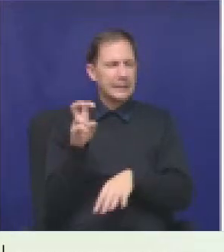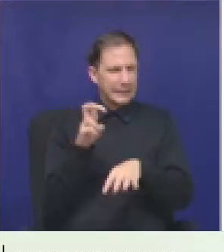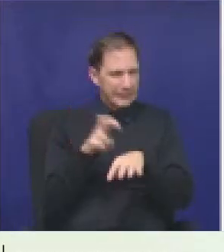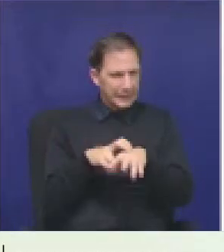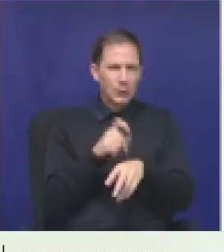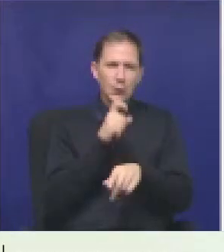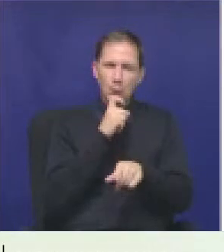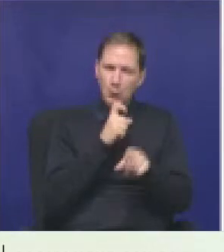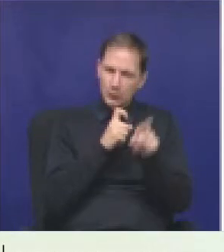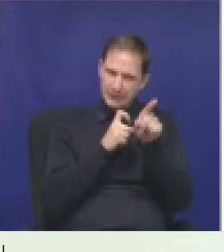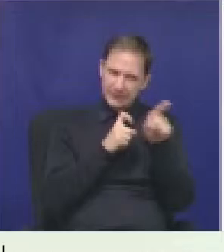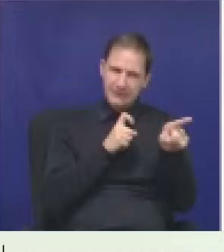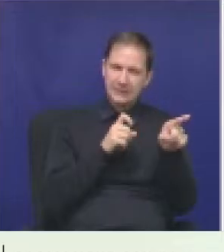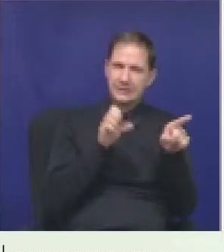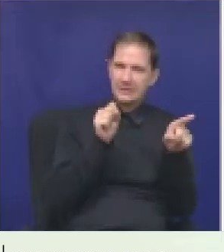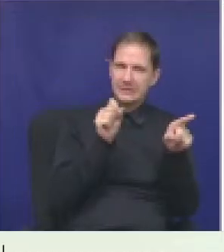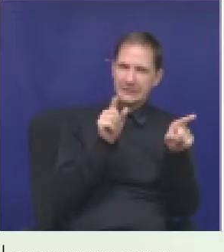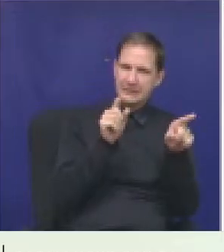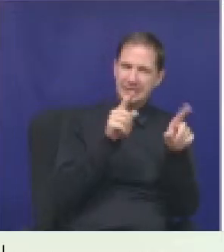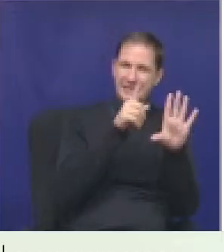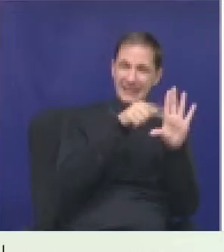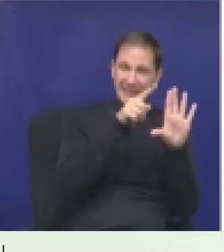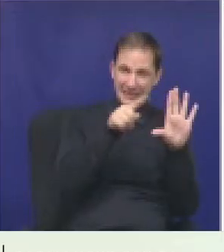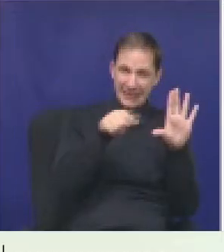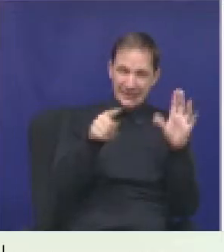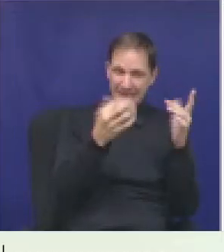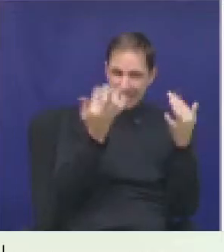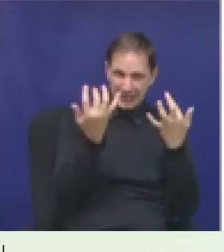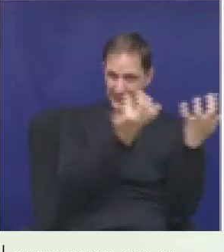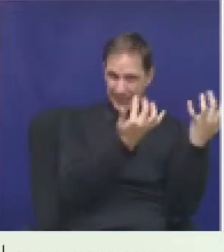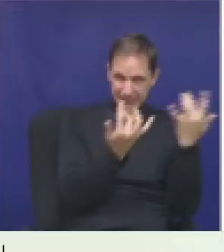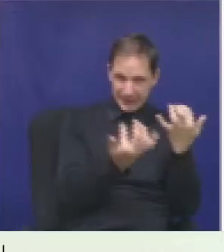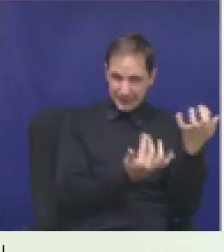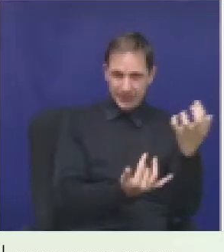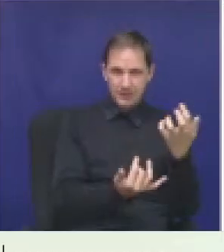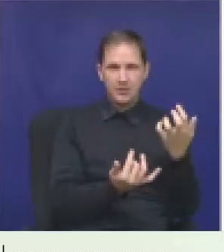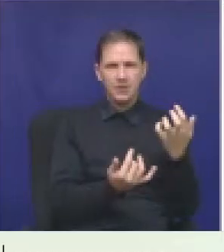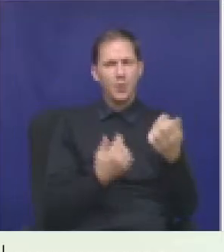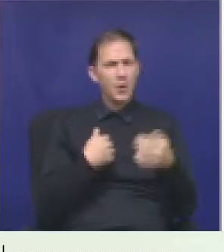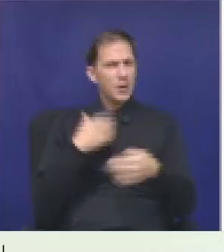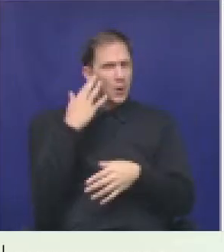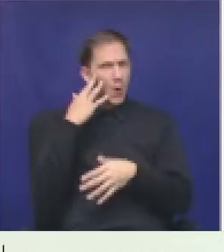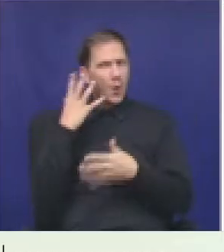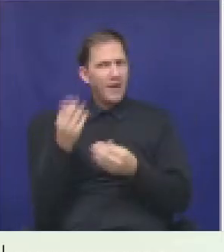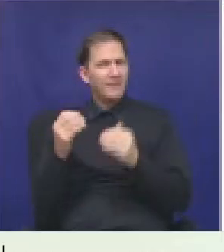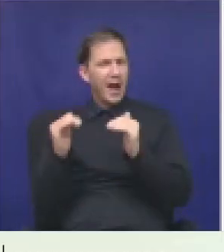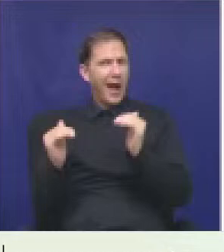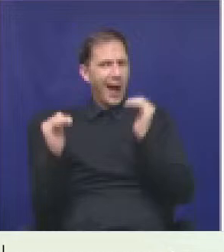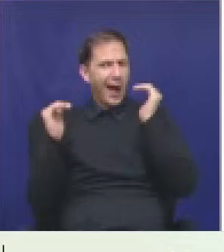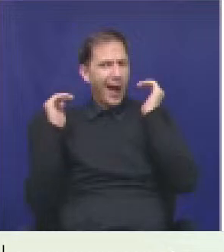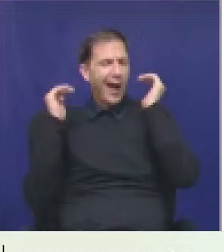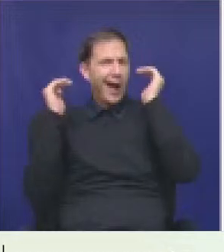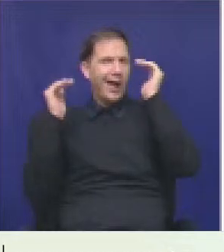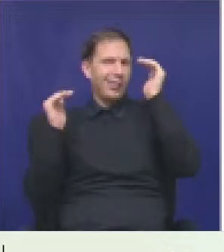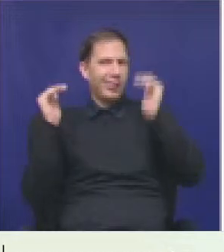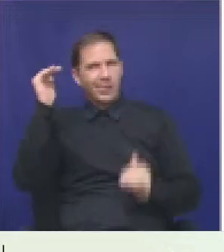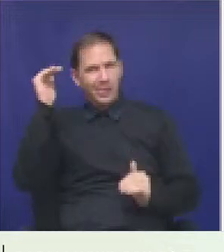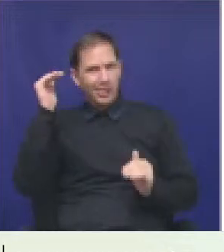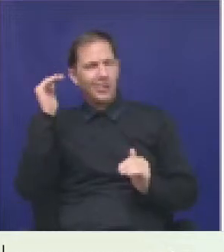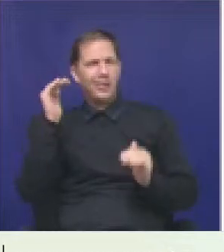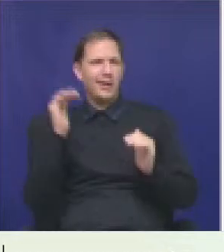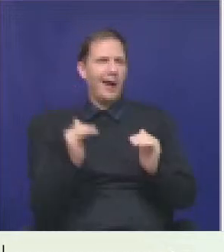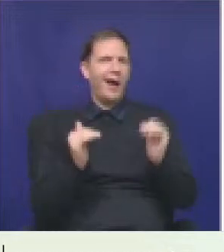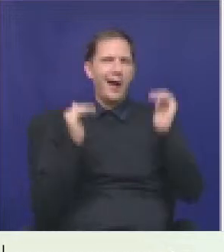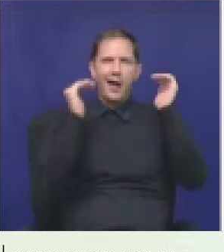lives when we apply that information which we obtain. We know the country faces high levels of inequality and poverty,